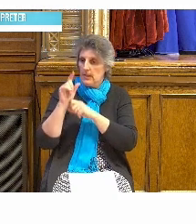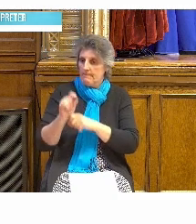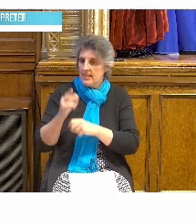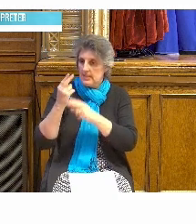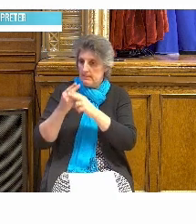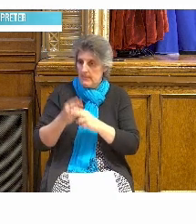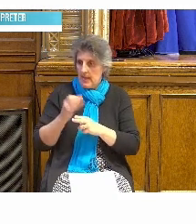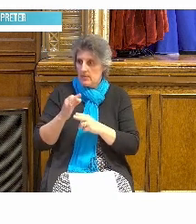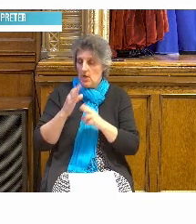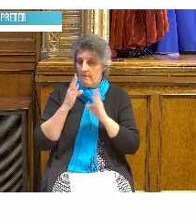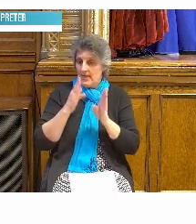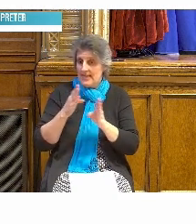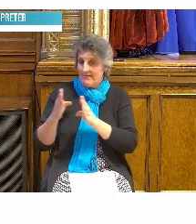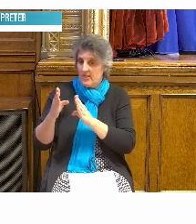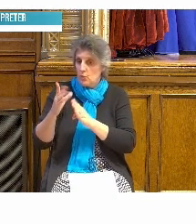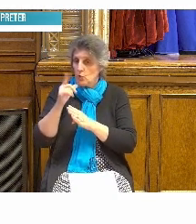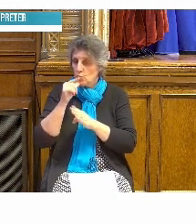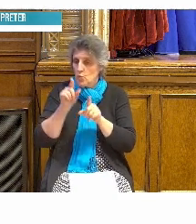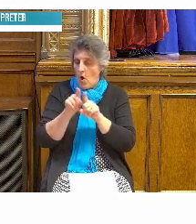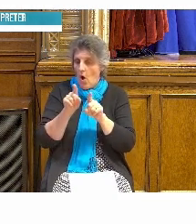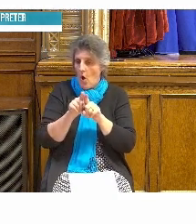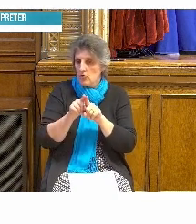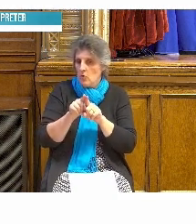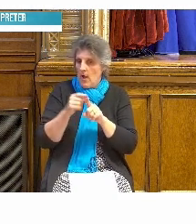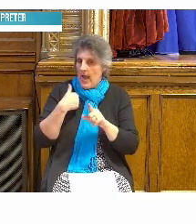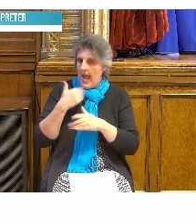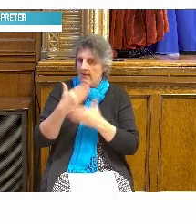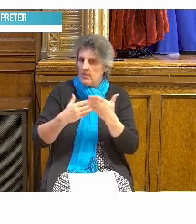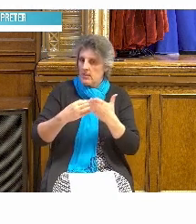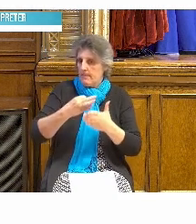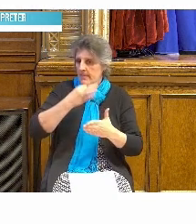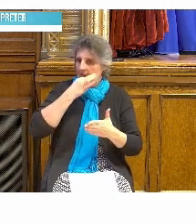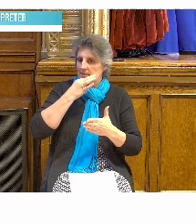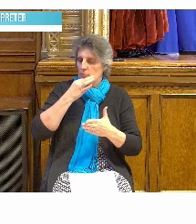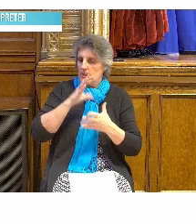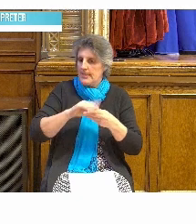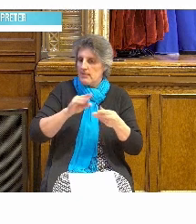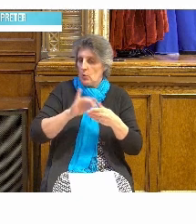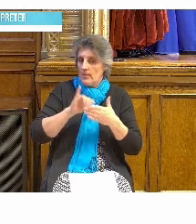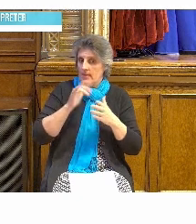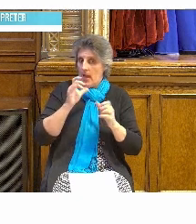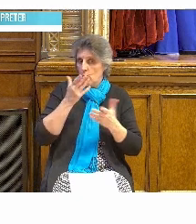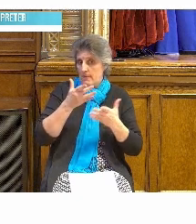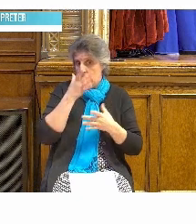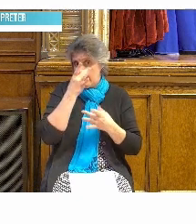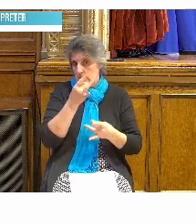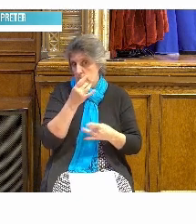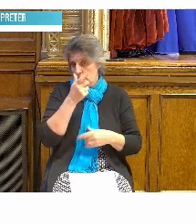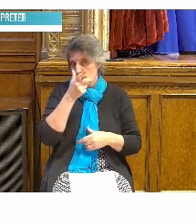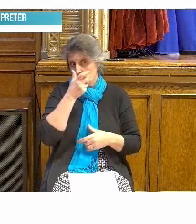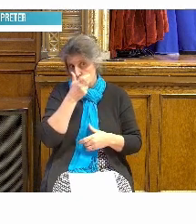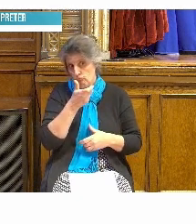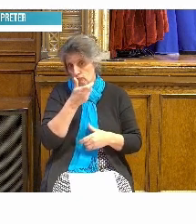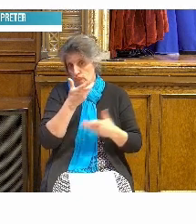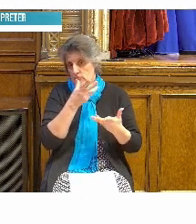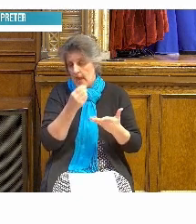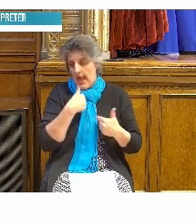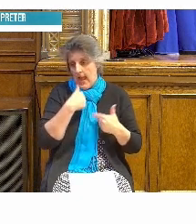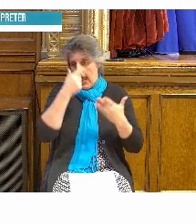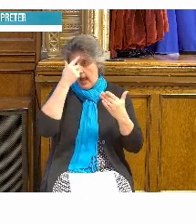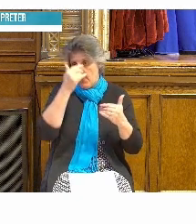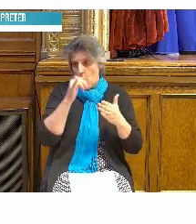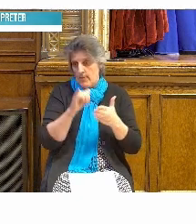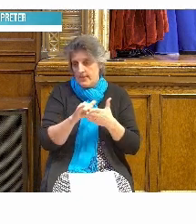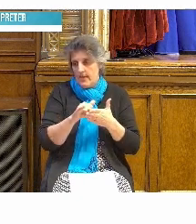individuals that also have some expert testimony that we may be interested in. And I'm hoping